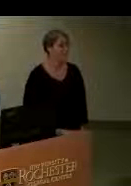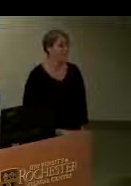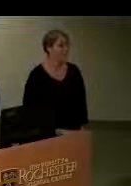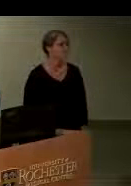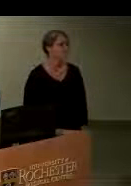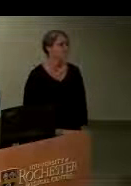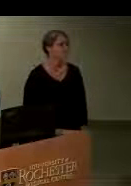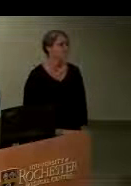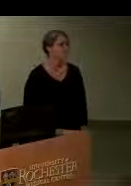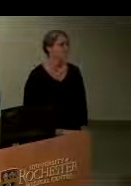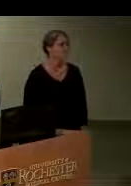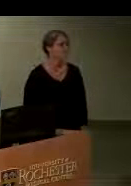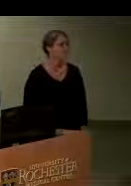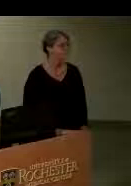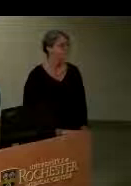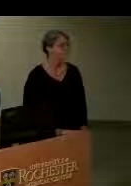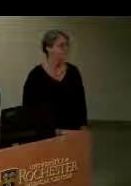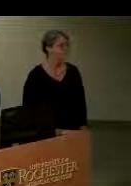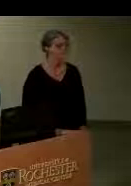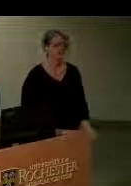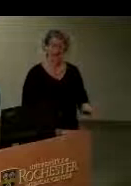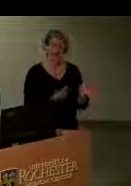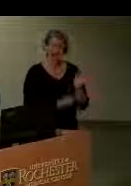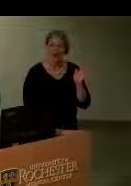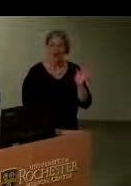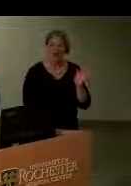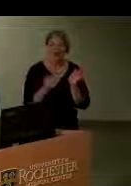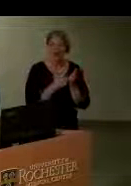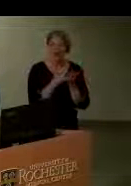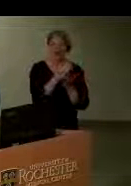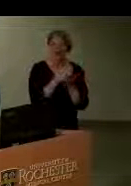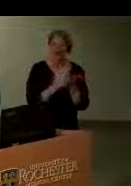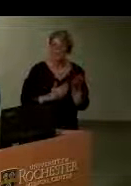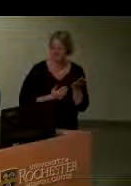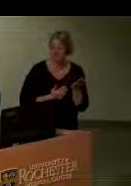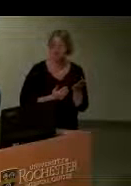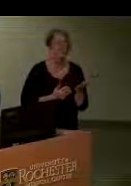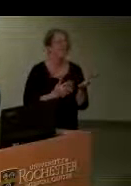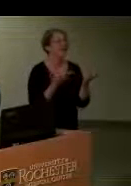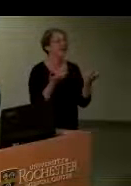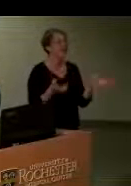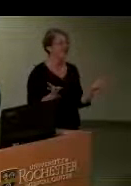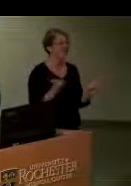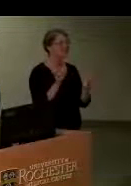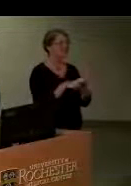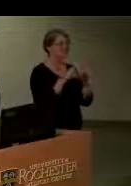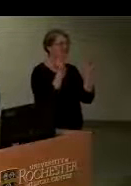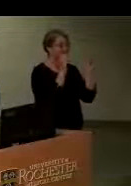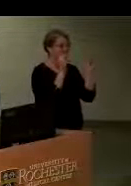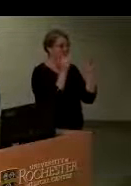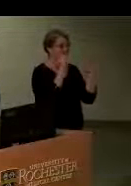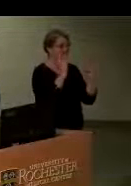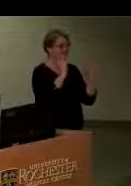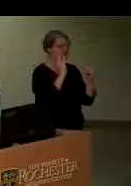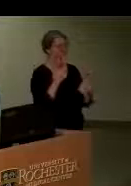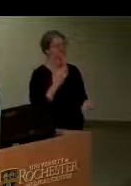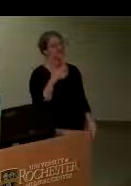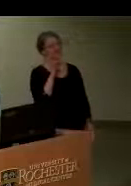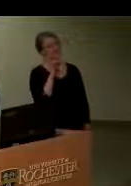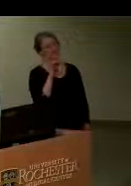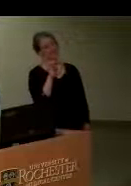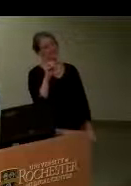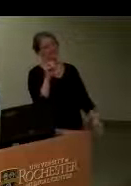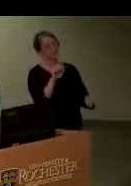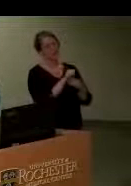And so again, we go through, and after the ambulances, we have 450 practices of